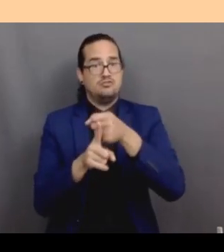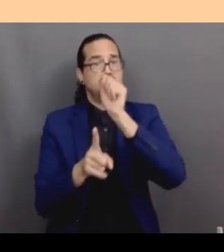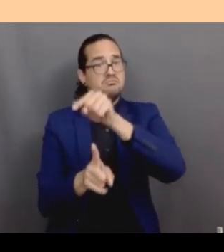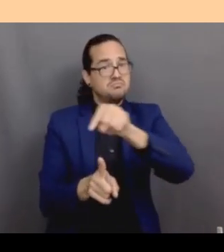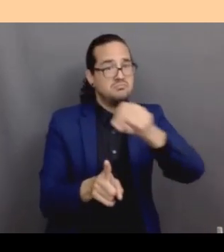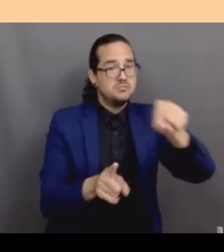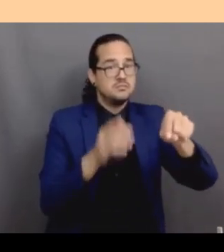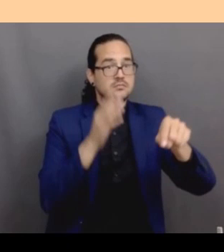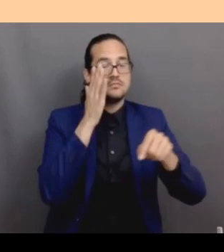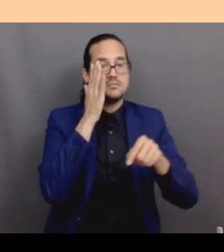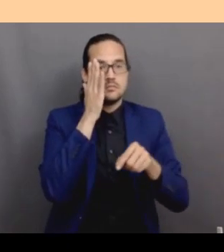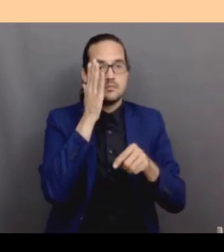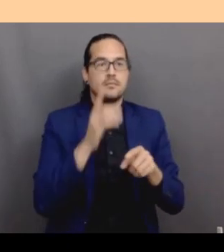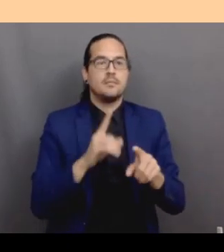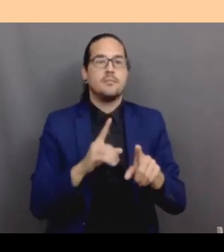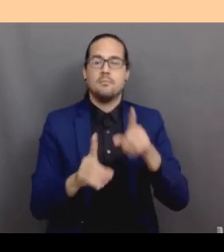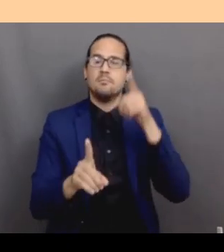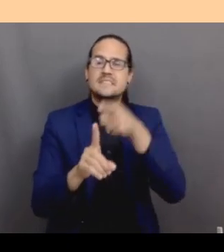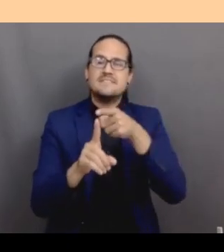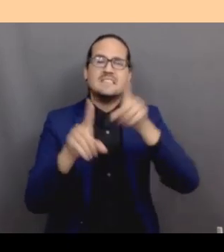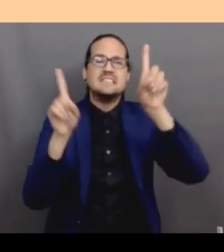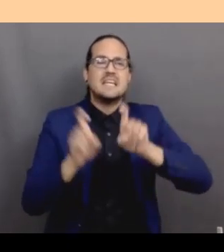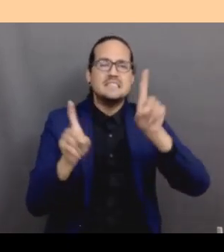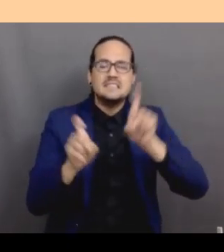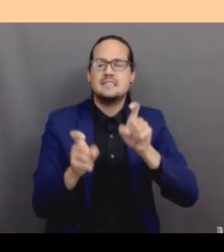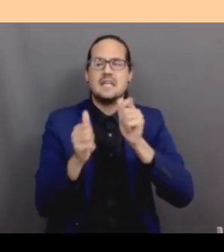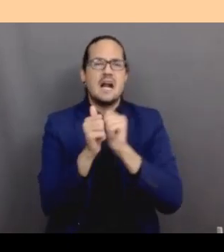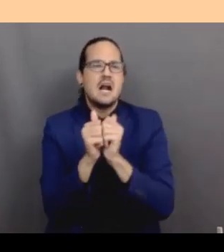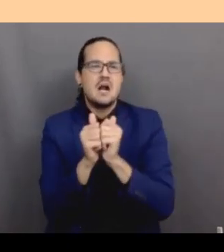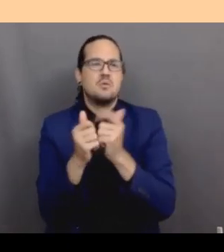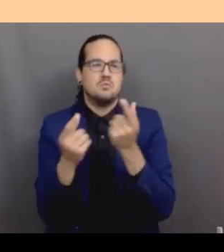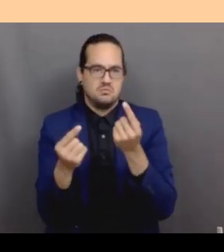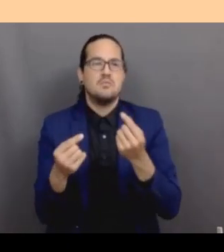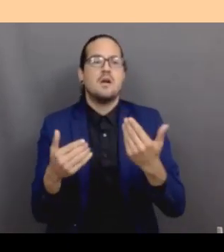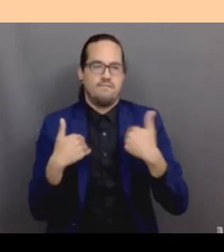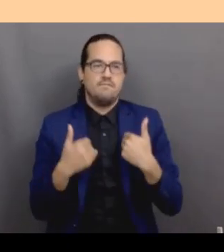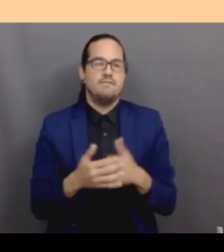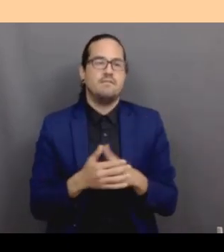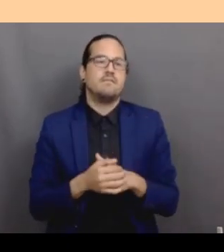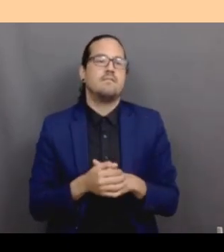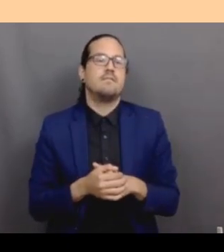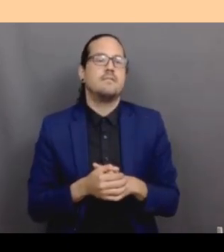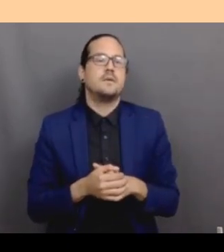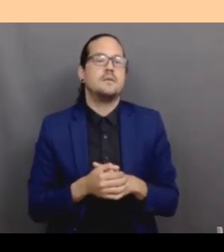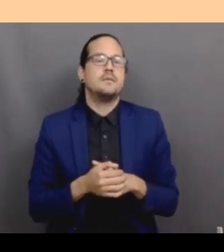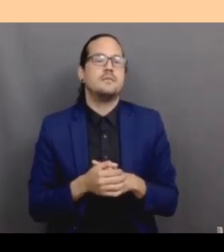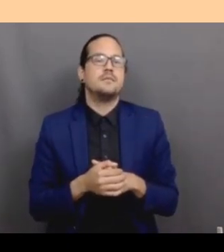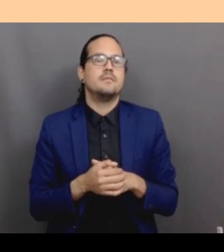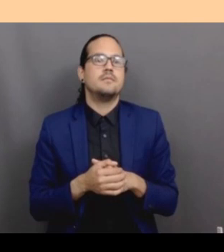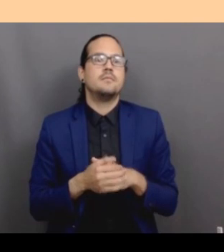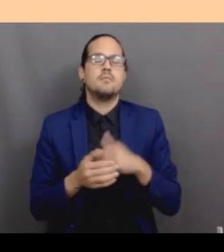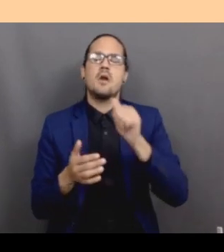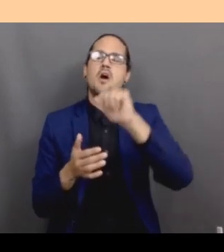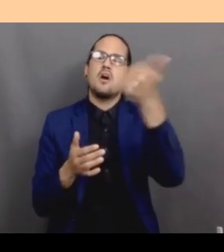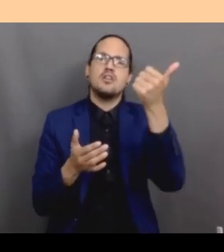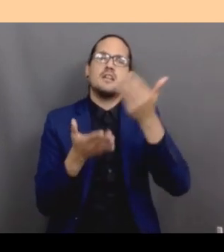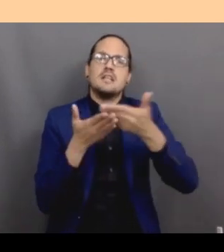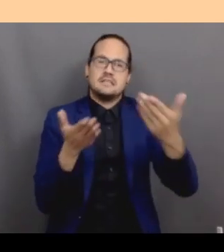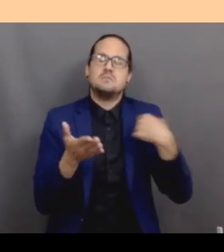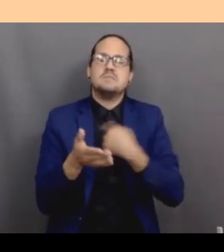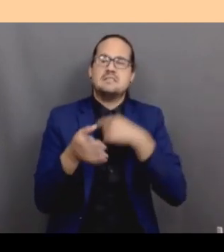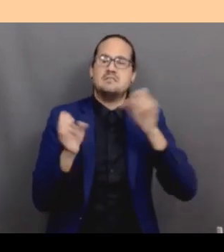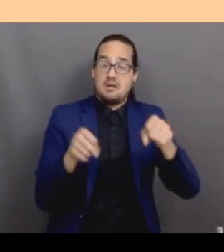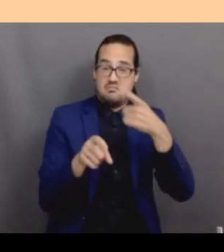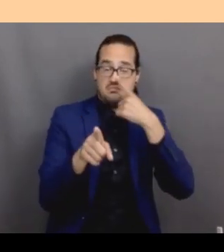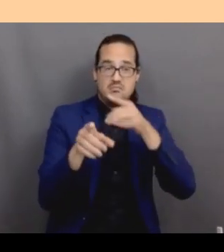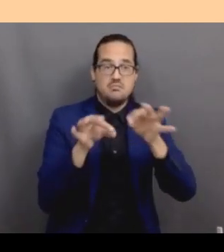testing plans that we have, as well as some of the other things that we're doing. But certainly we're reaching out. We're trying to make sure that